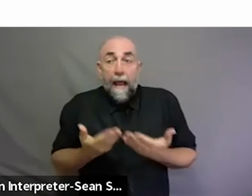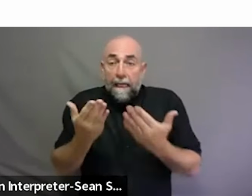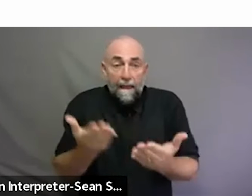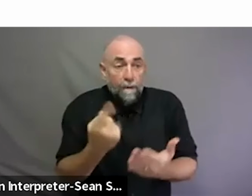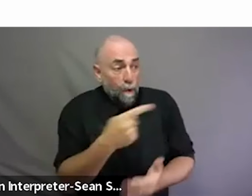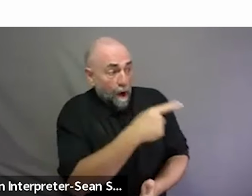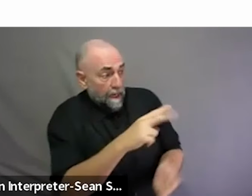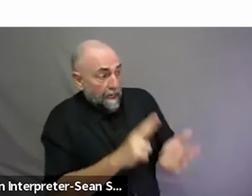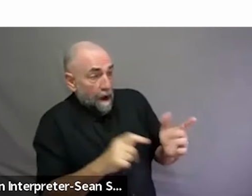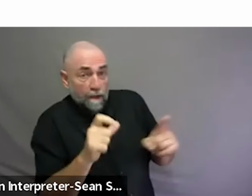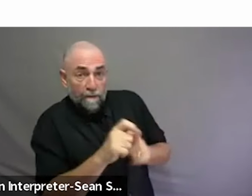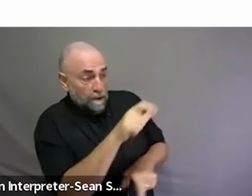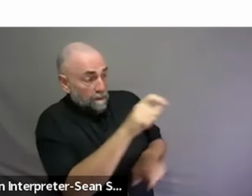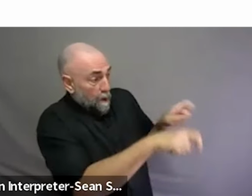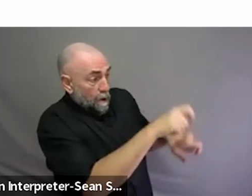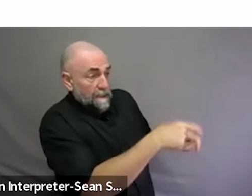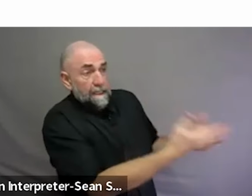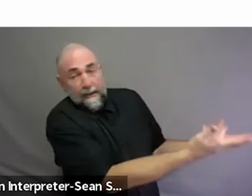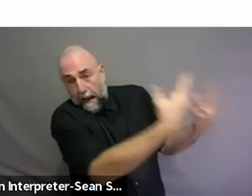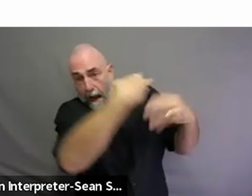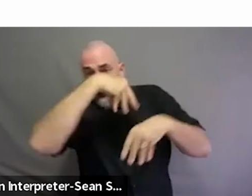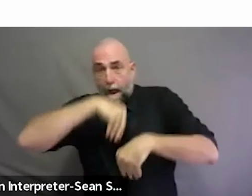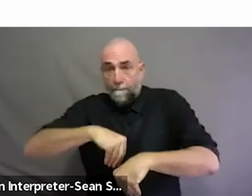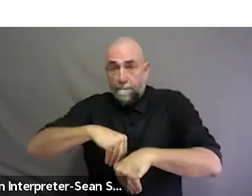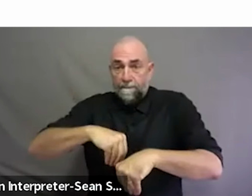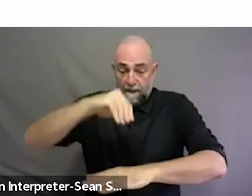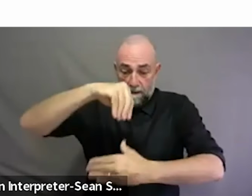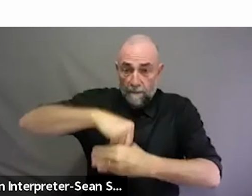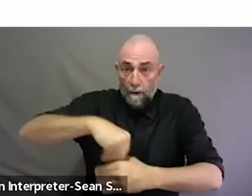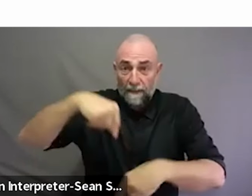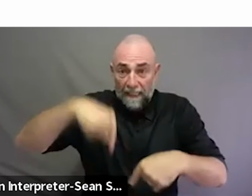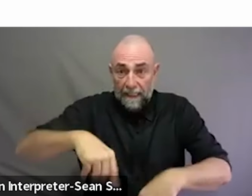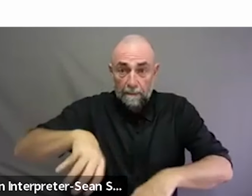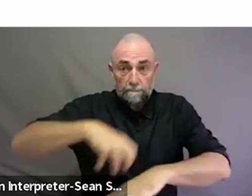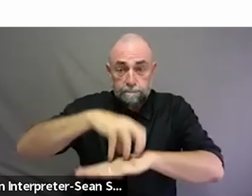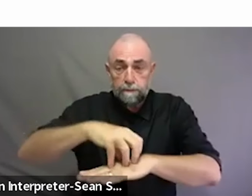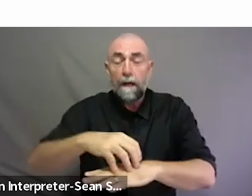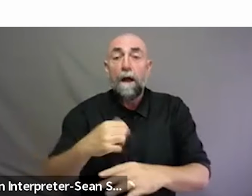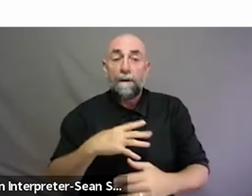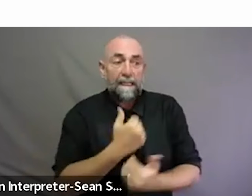people to come and experience anything in the way that makes sense for them.